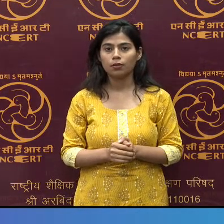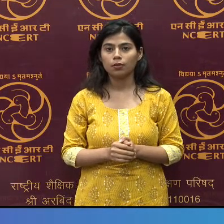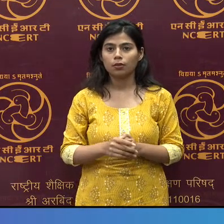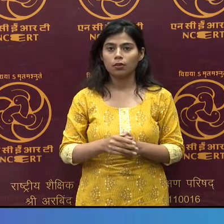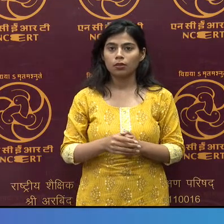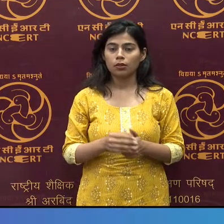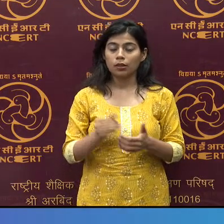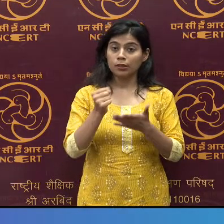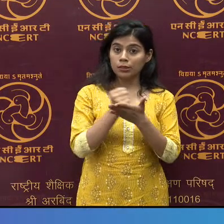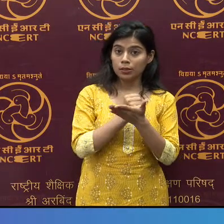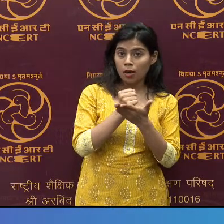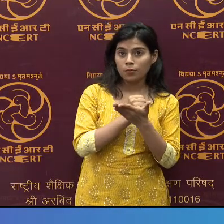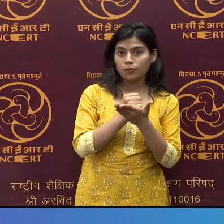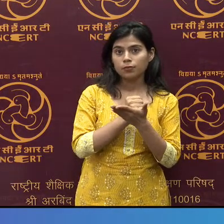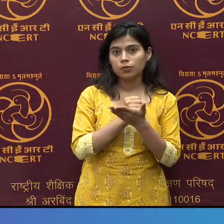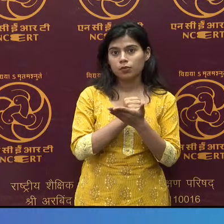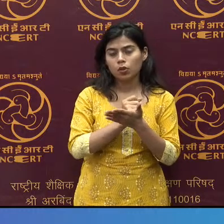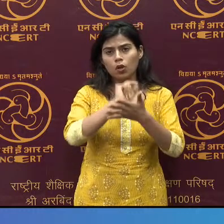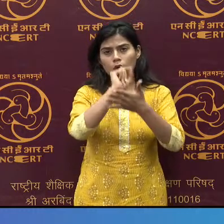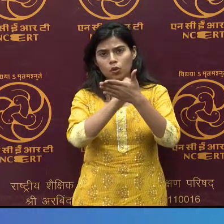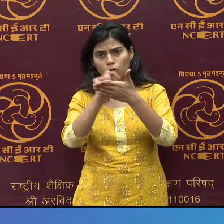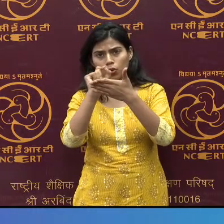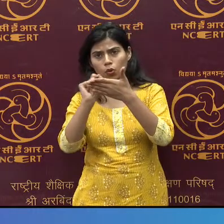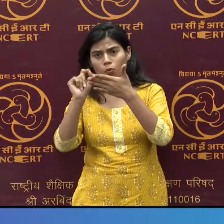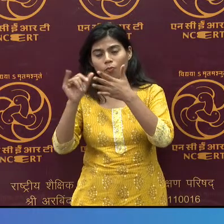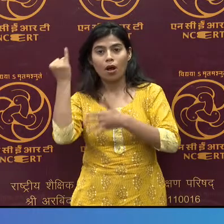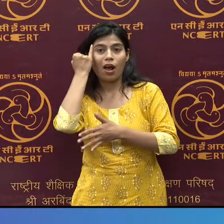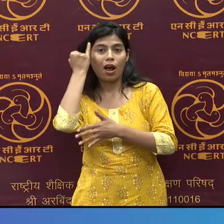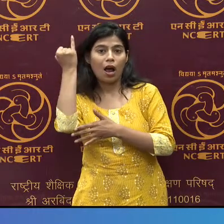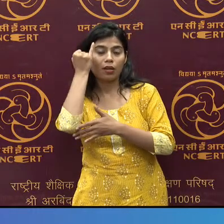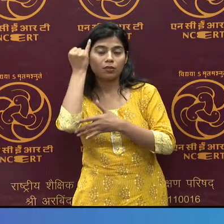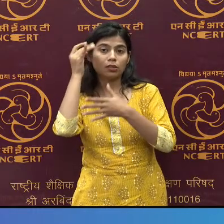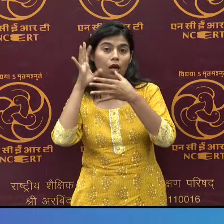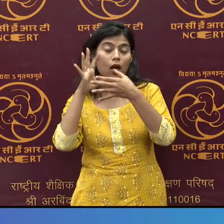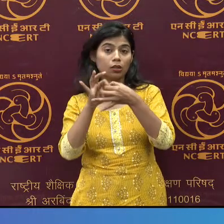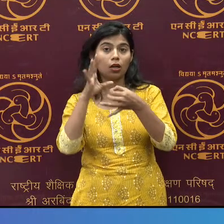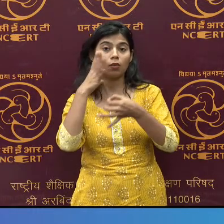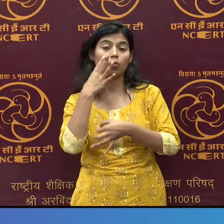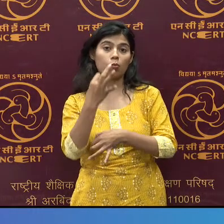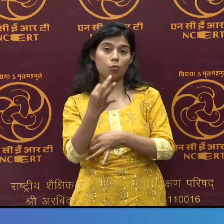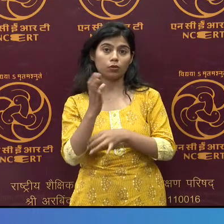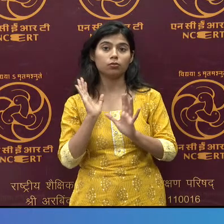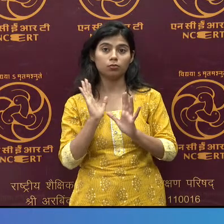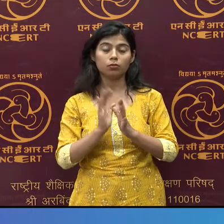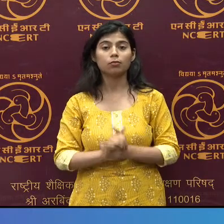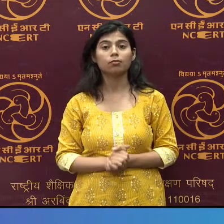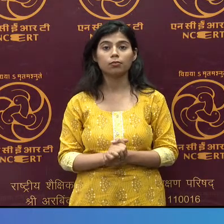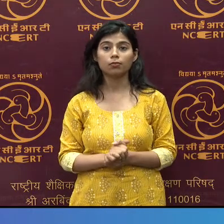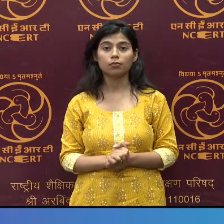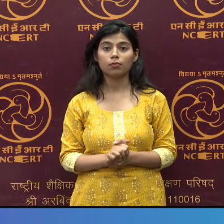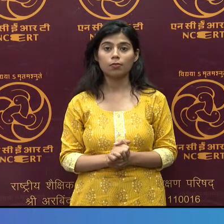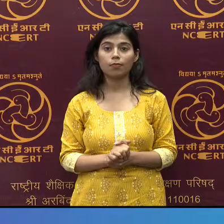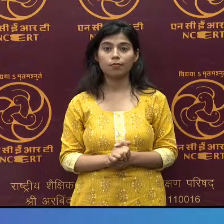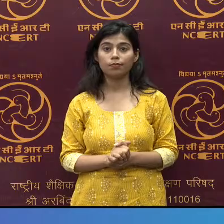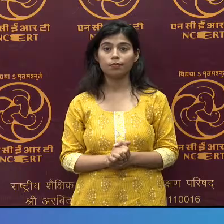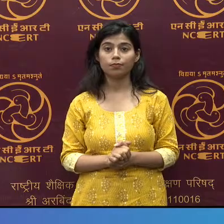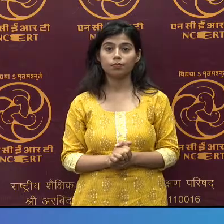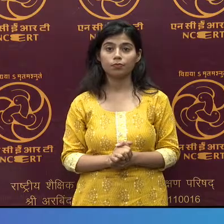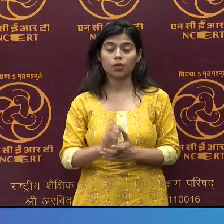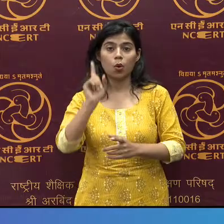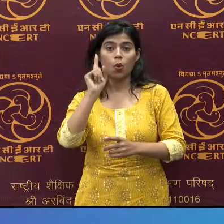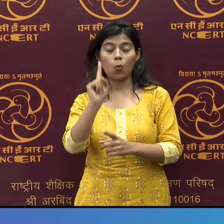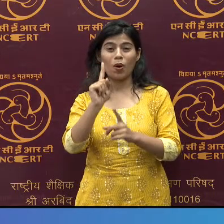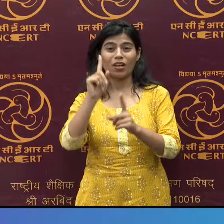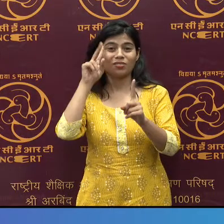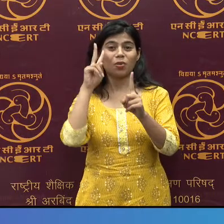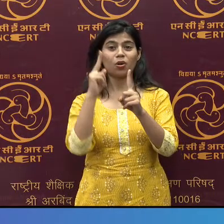Try to write all the relevant ideas that are important, and you should keep one point of